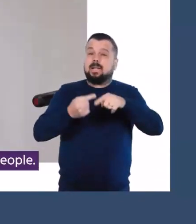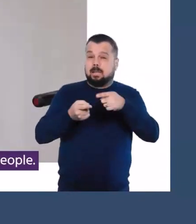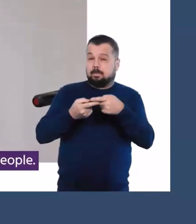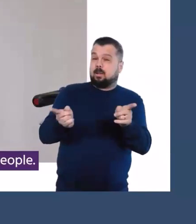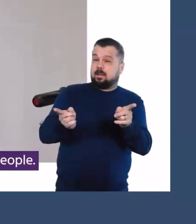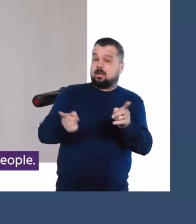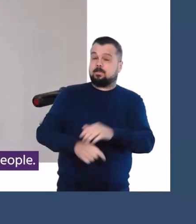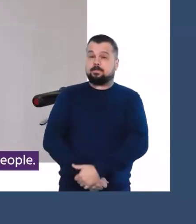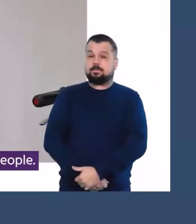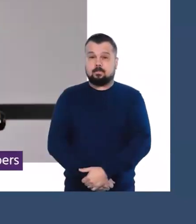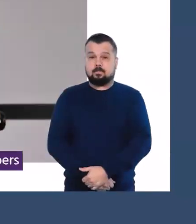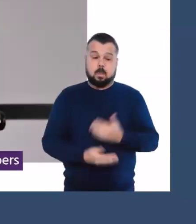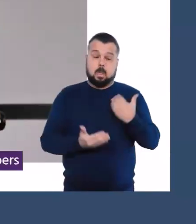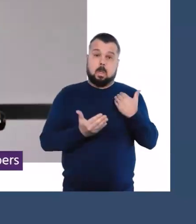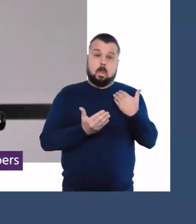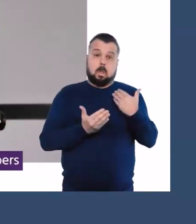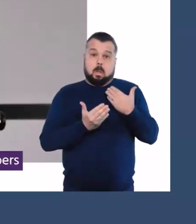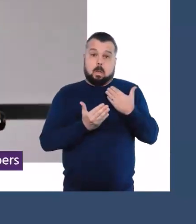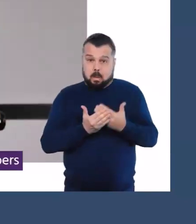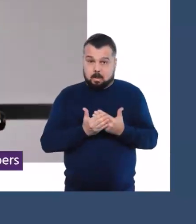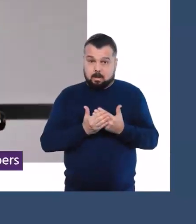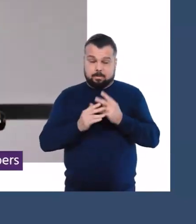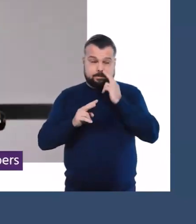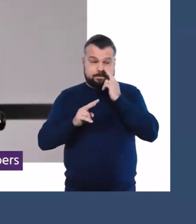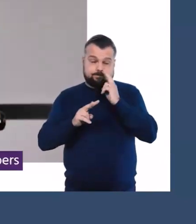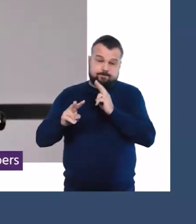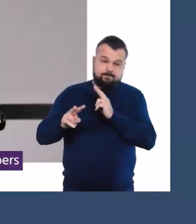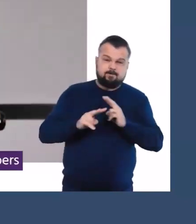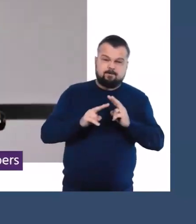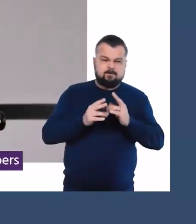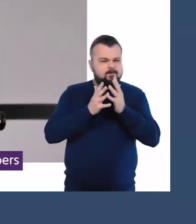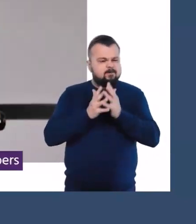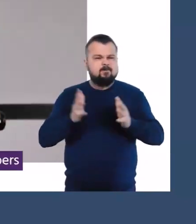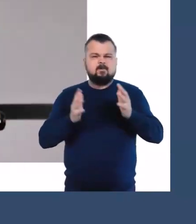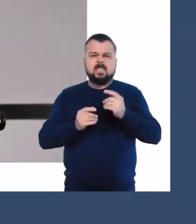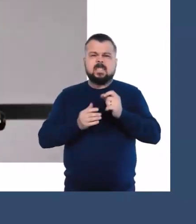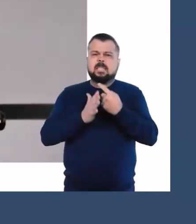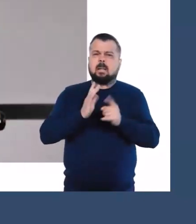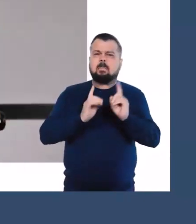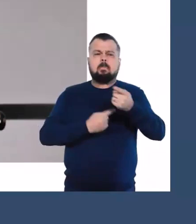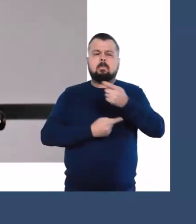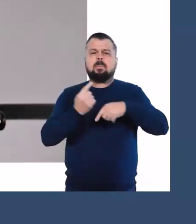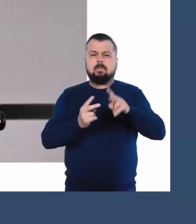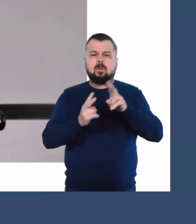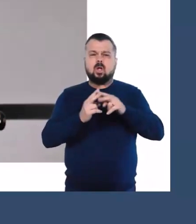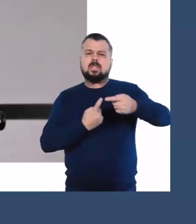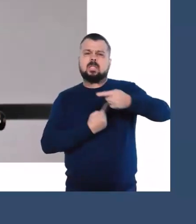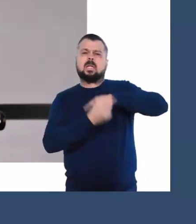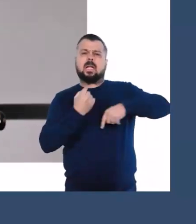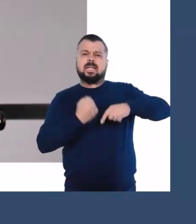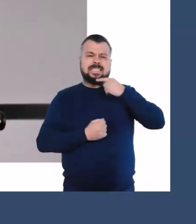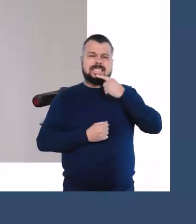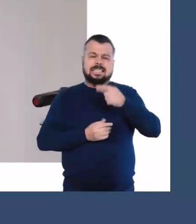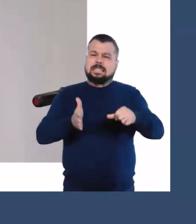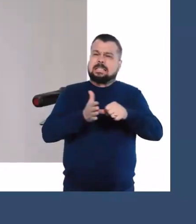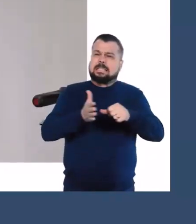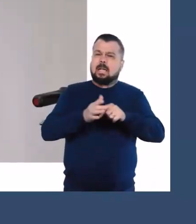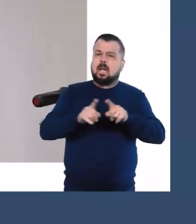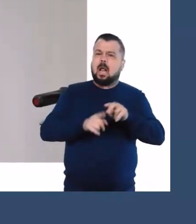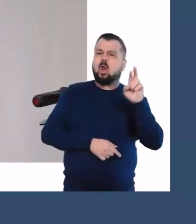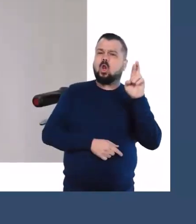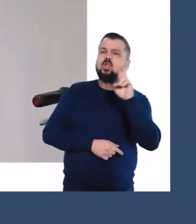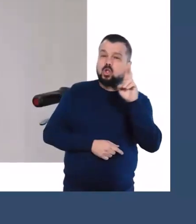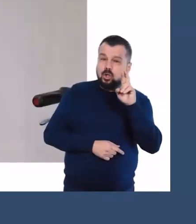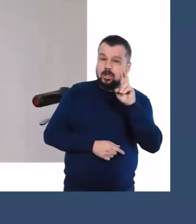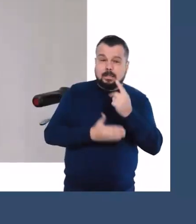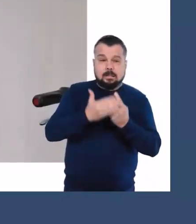with disabled people. Over the past few years, we've seen increasing numbers of disabled people contacting us to say they face